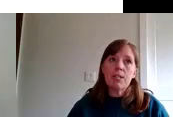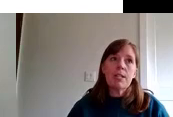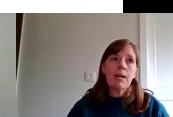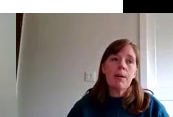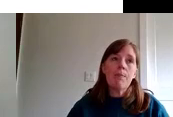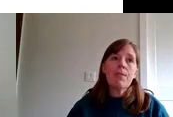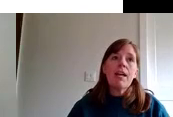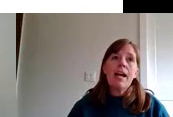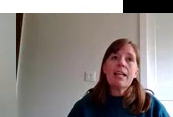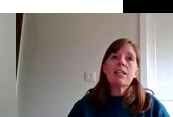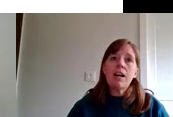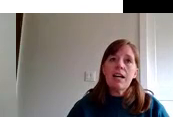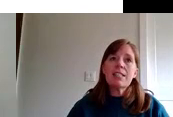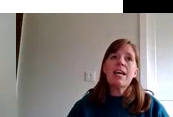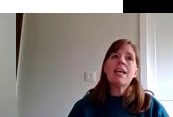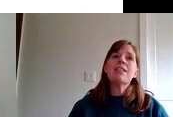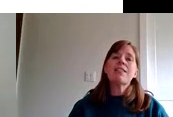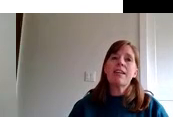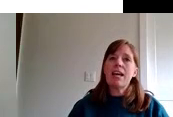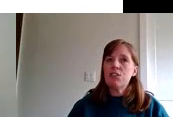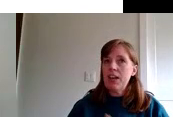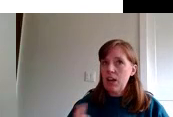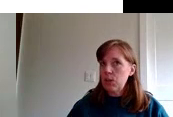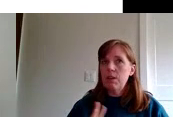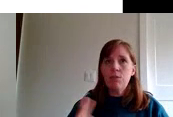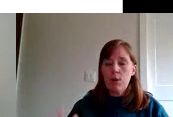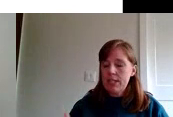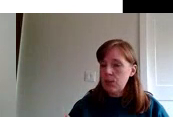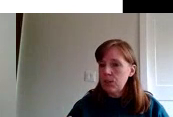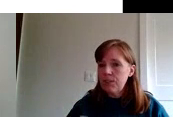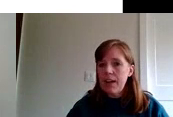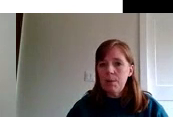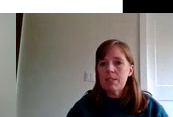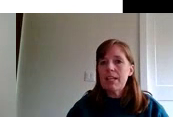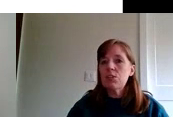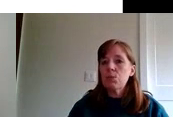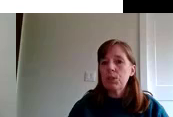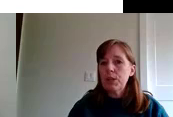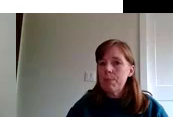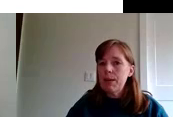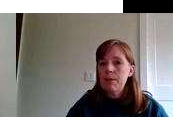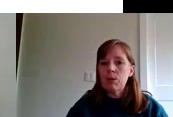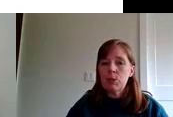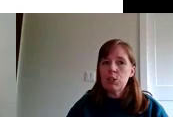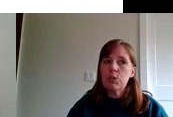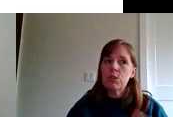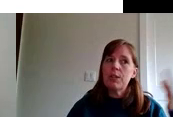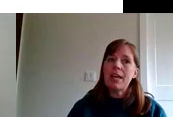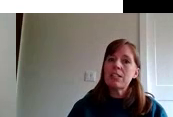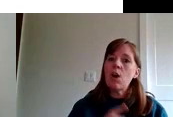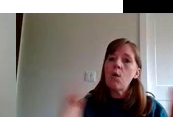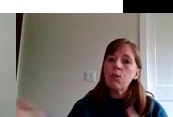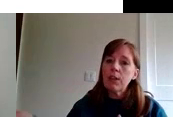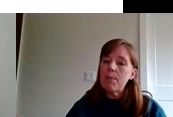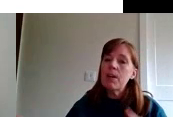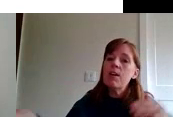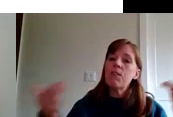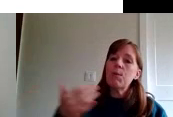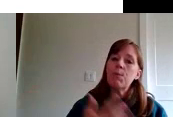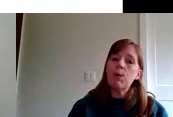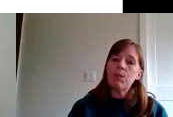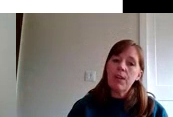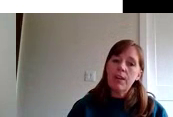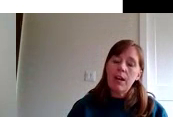Super important. Add content that adds value. Avoid decorative items. That's really crucial. So that's an